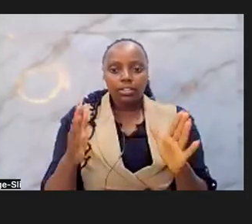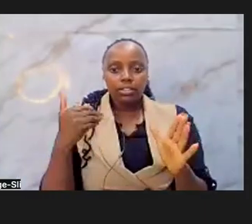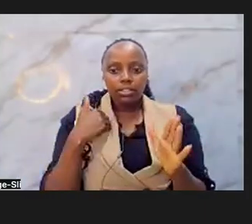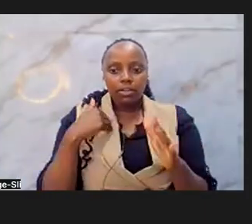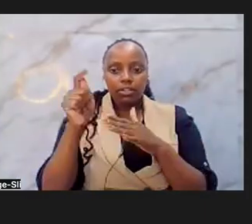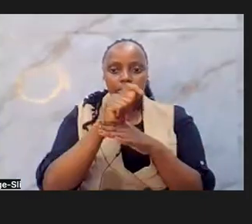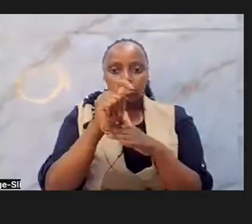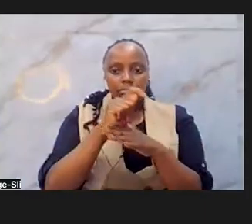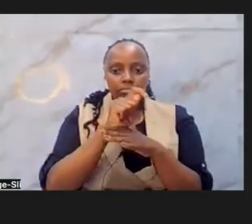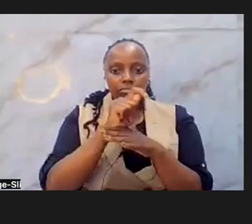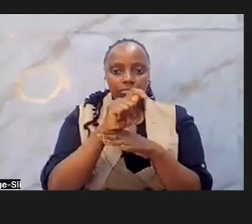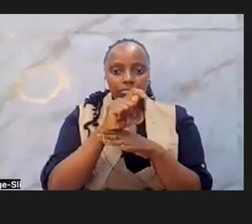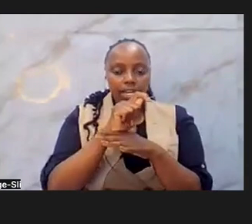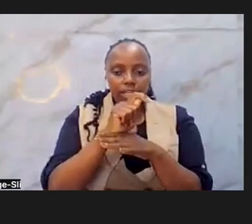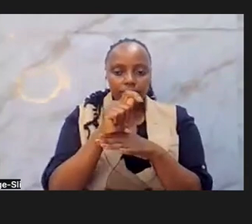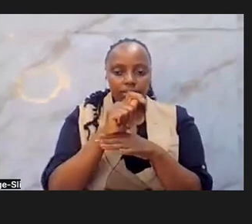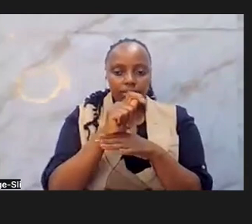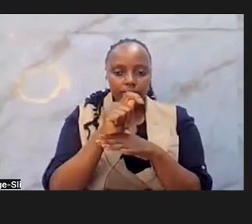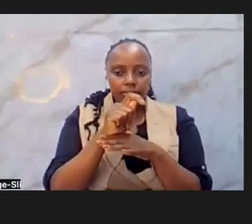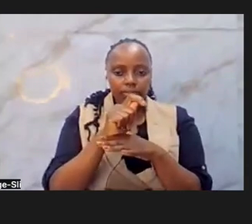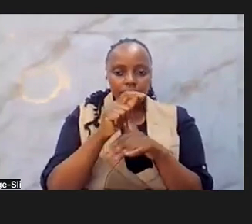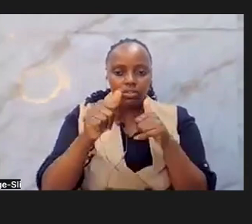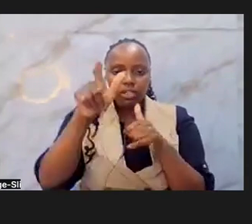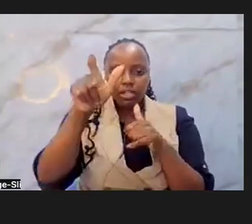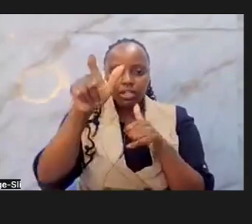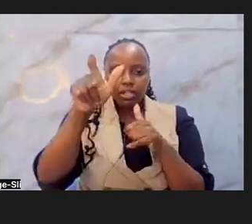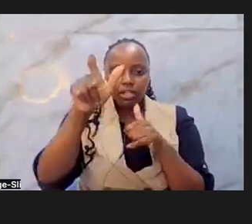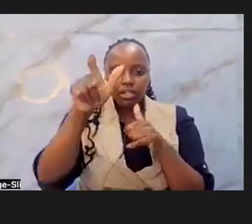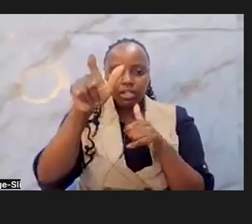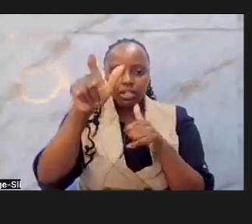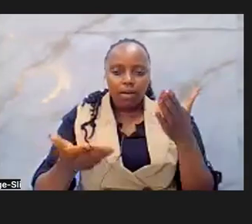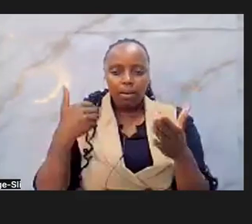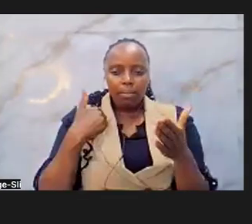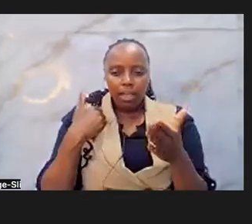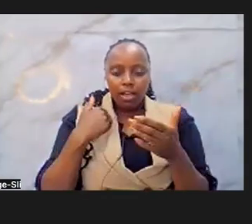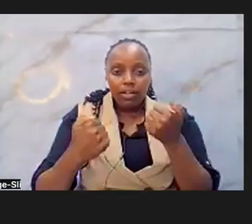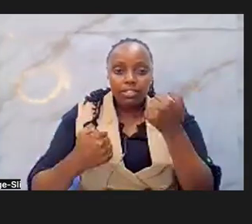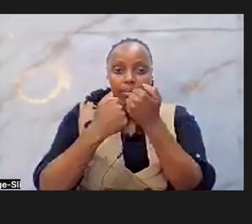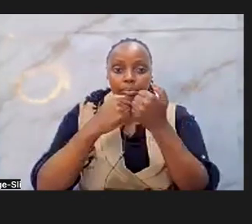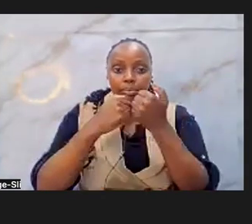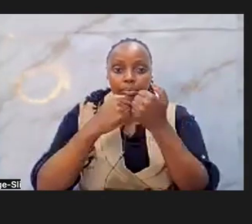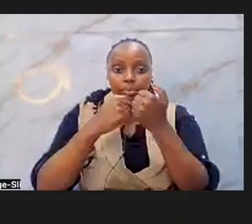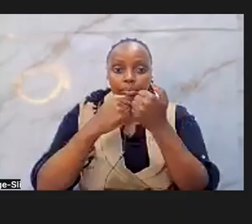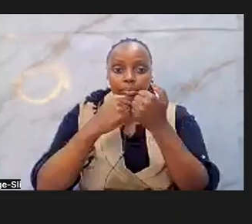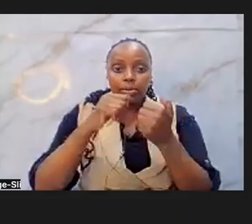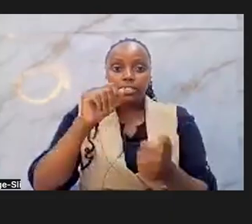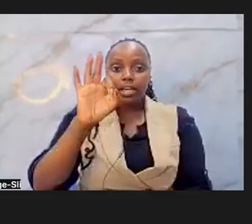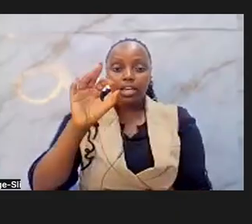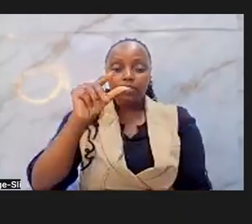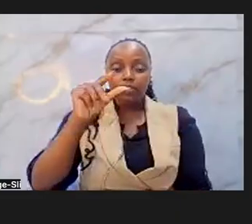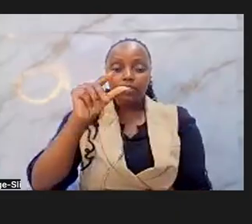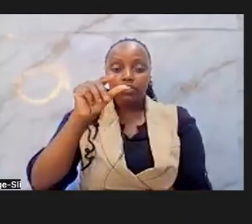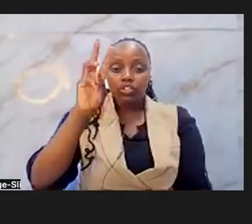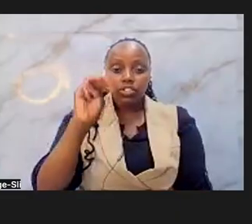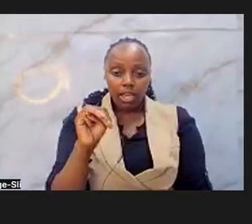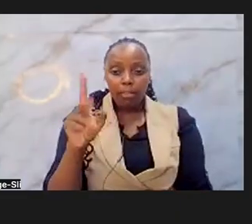FGM that's very different than someone else who maybe is, I don't support FGM, but I don't quite know what to do about it. So it really is important